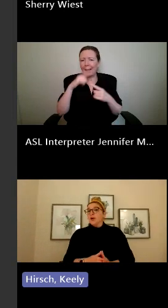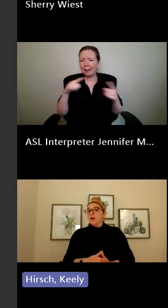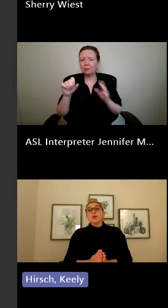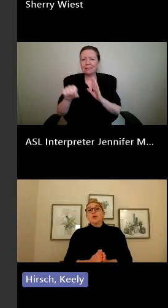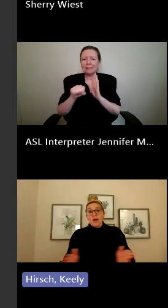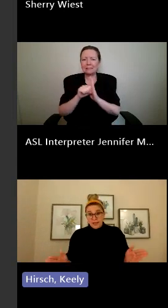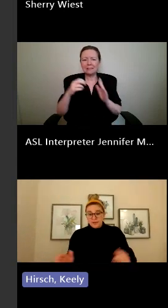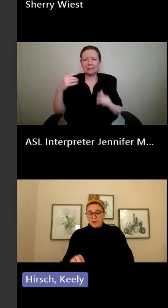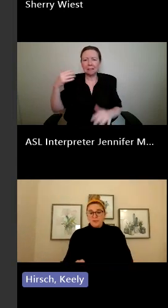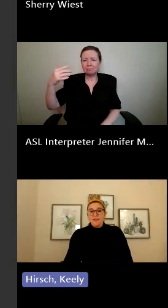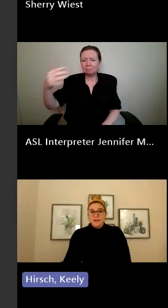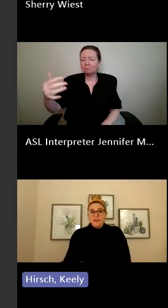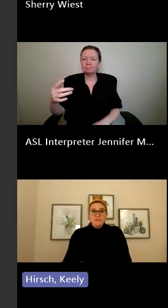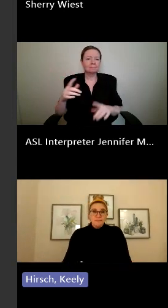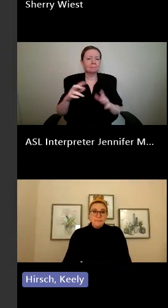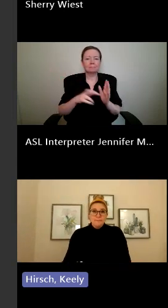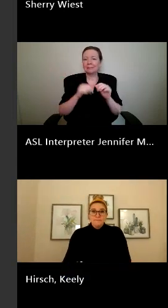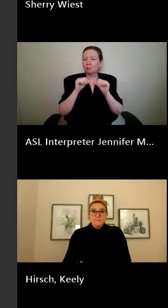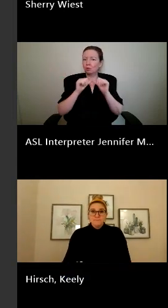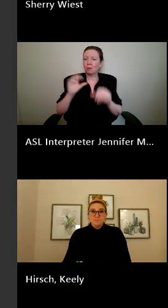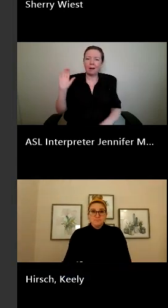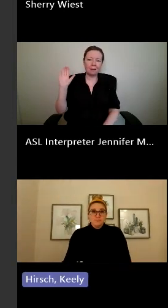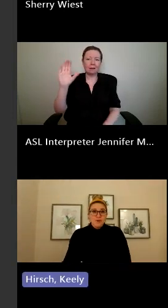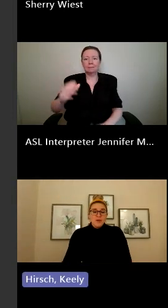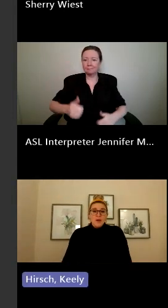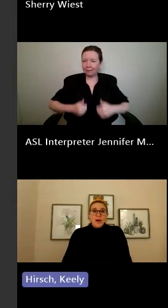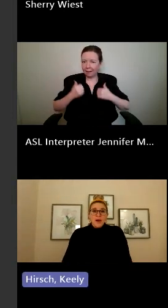that are chronic throughout the life.